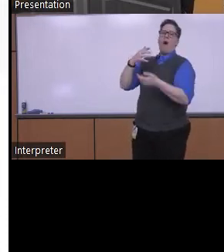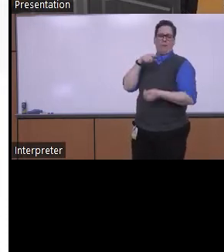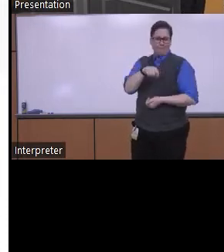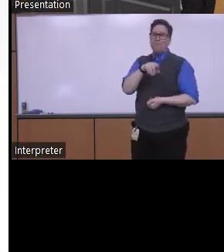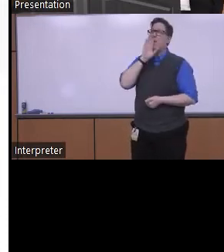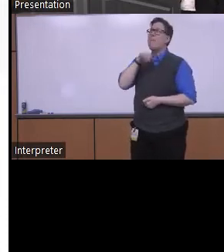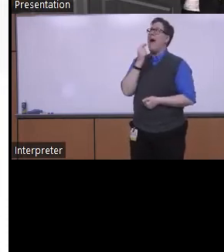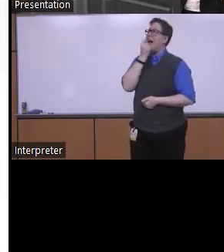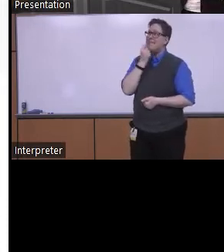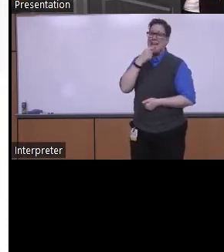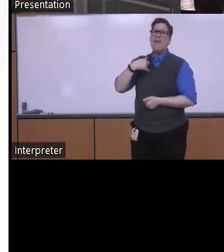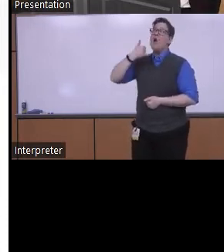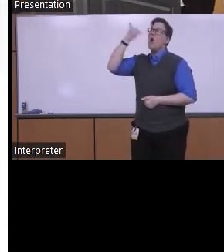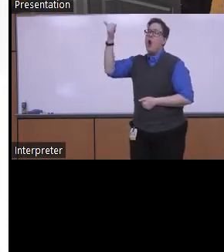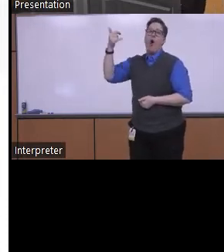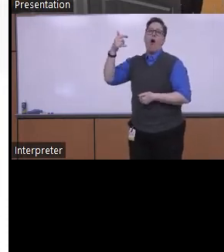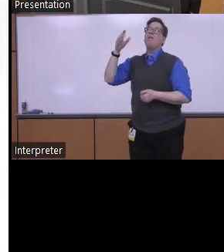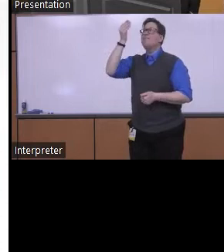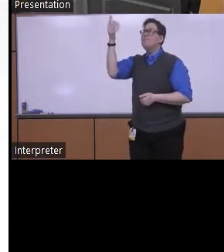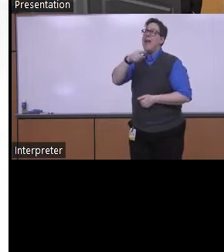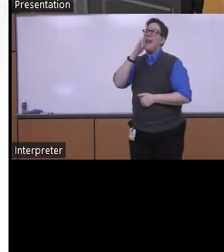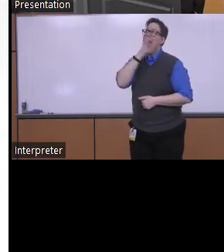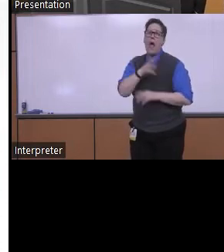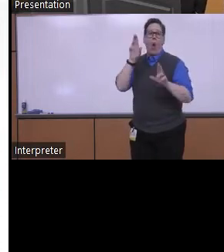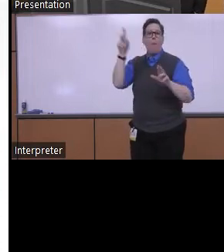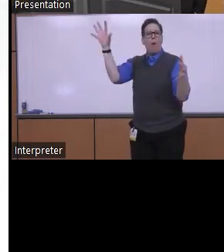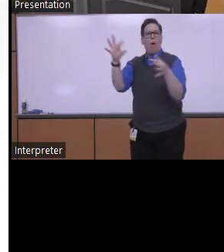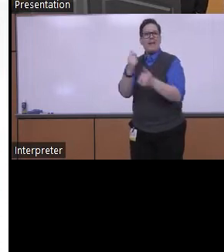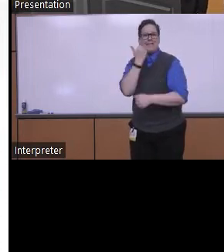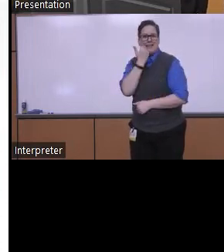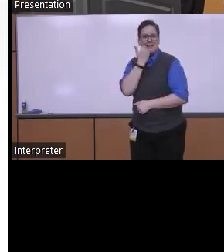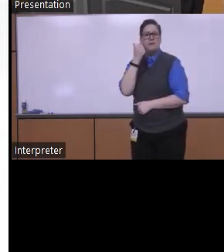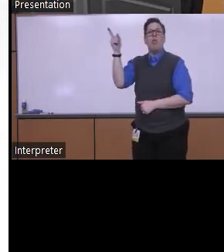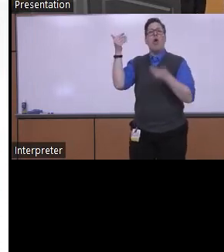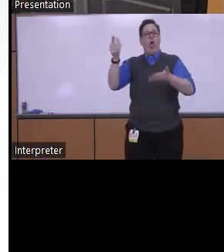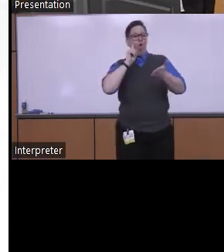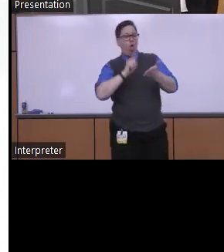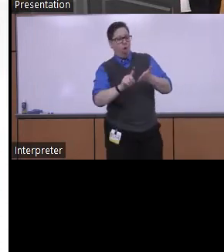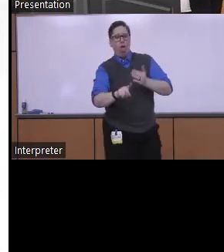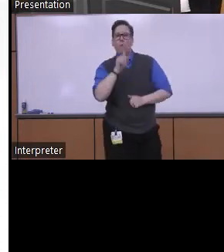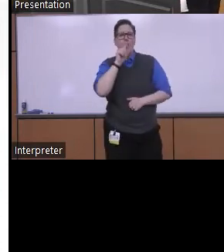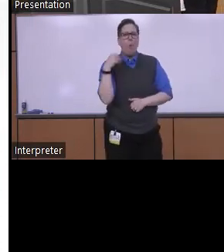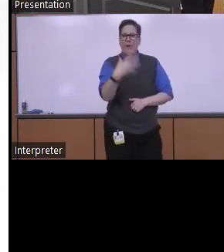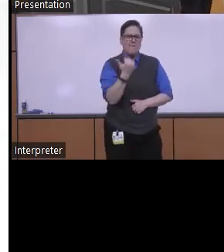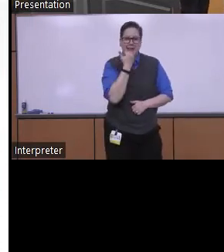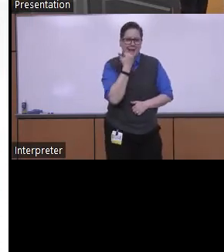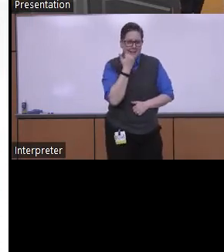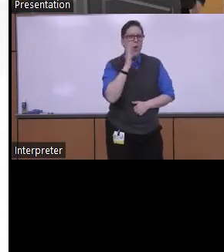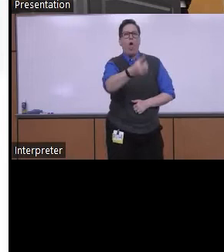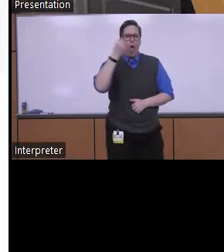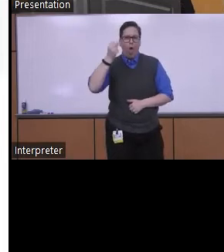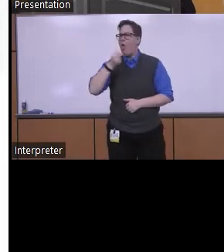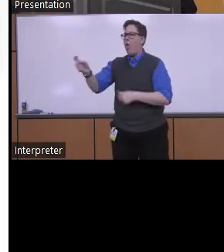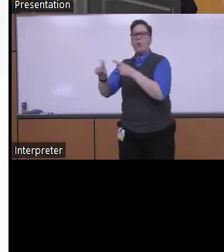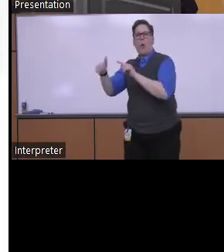you call CPS for neglect. You hope the kid is going to get a dentist. The kid is going to get an investigation, but it's not going to result in dental care. So there's often